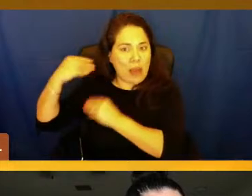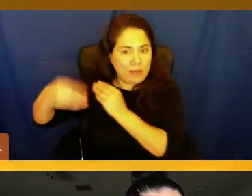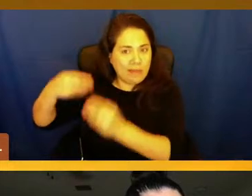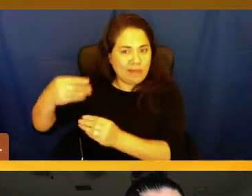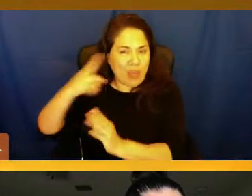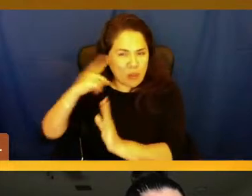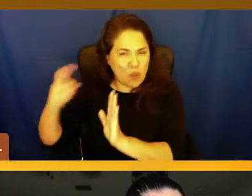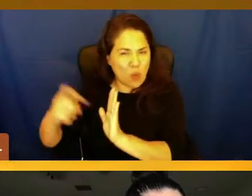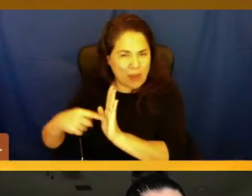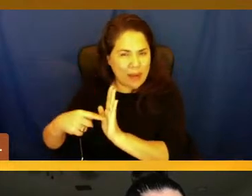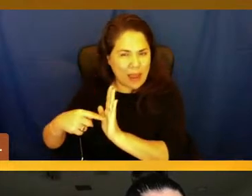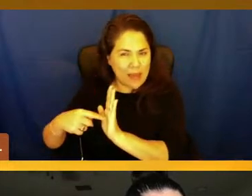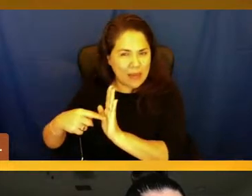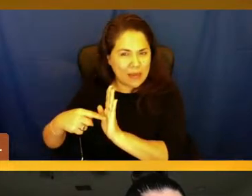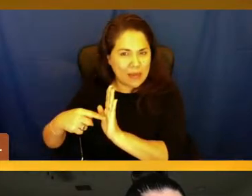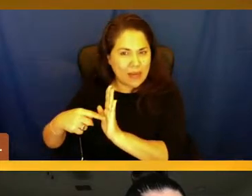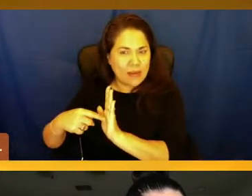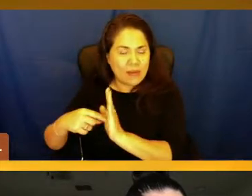recognized.